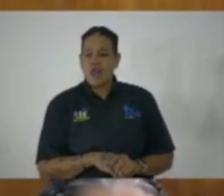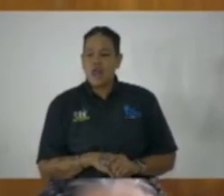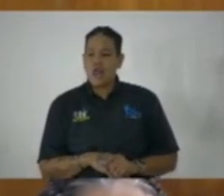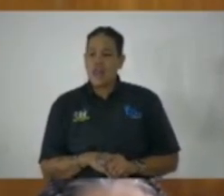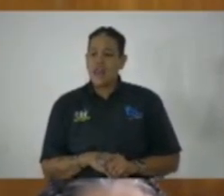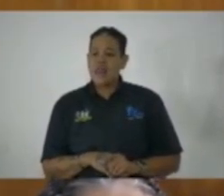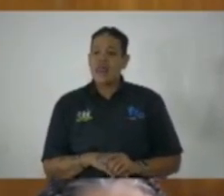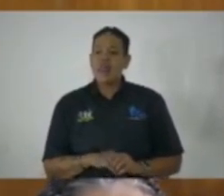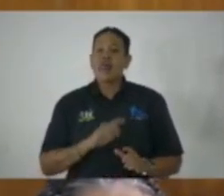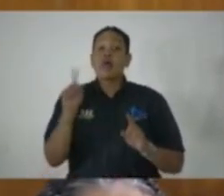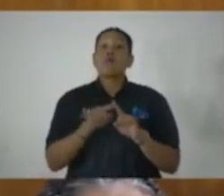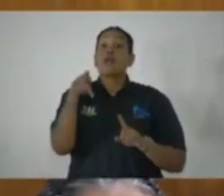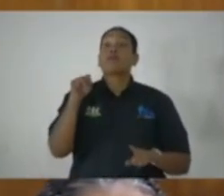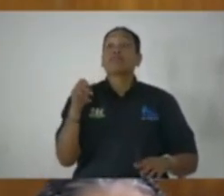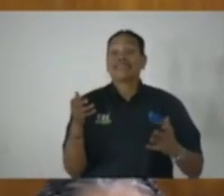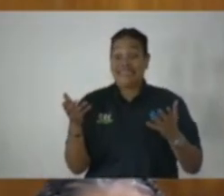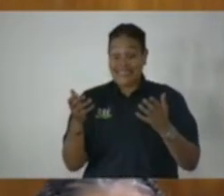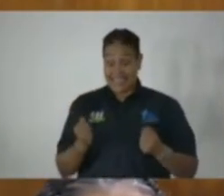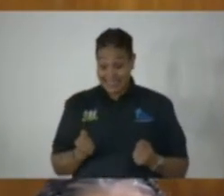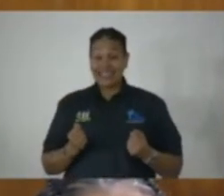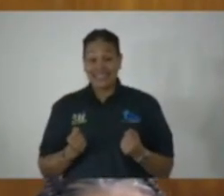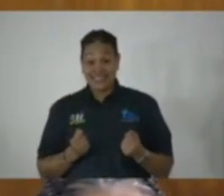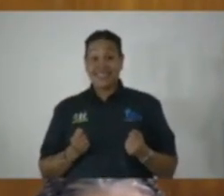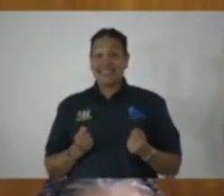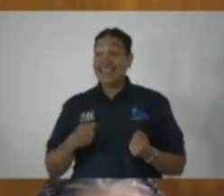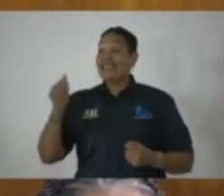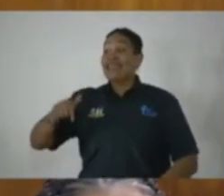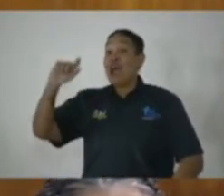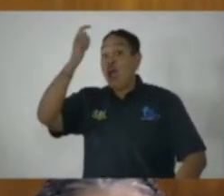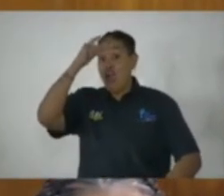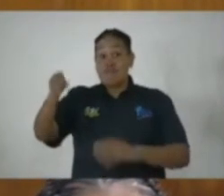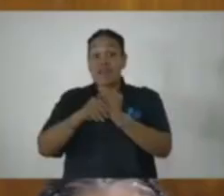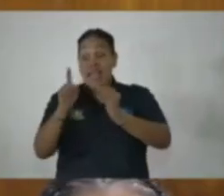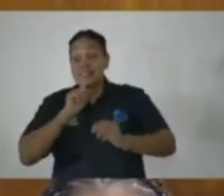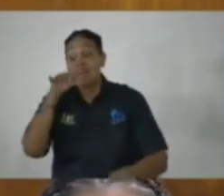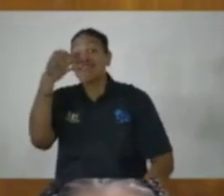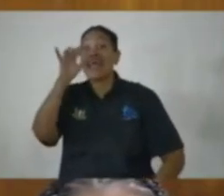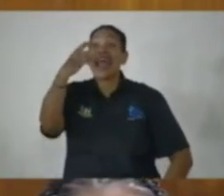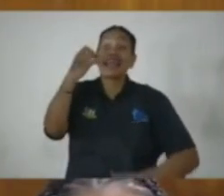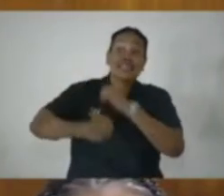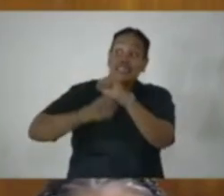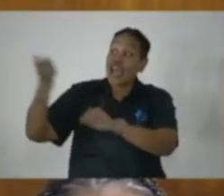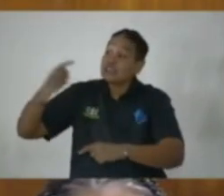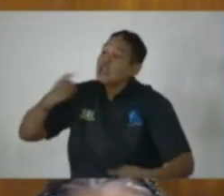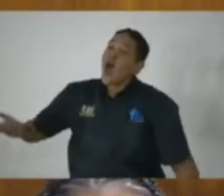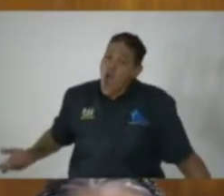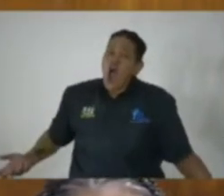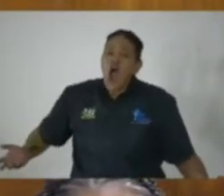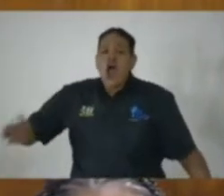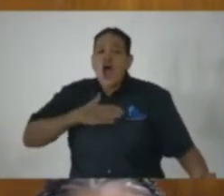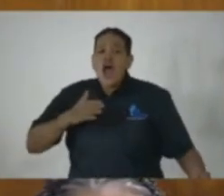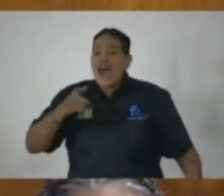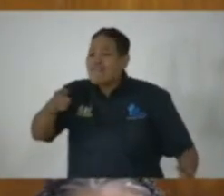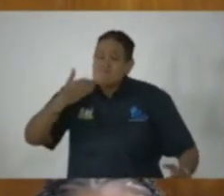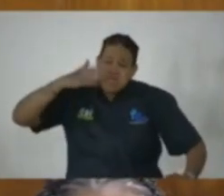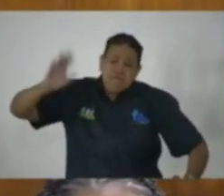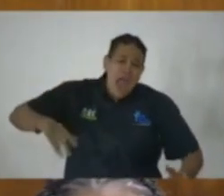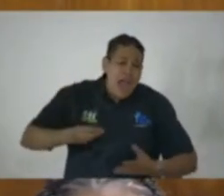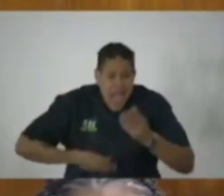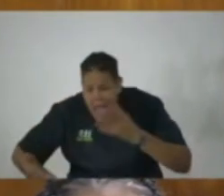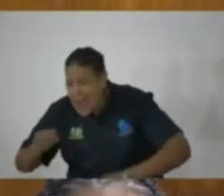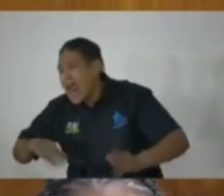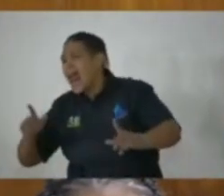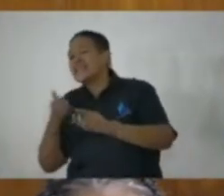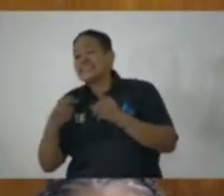When the PMP got it, Mr. President, this government of the 18 years that they claim was poor in management and